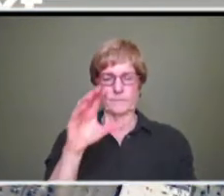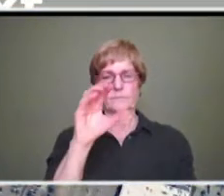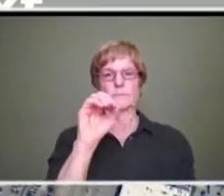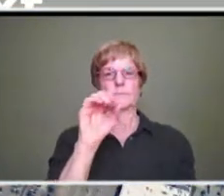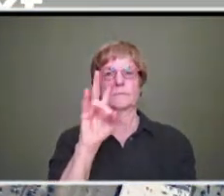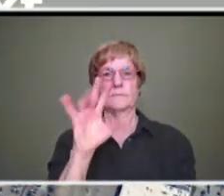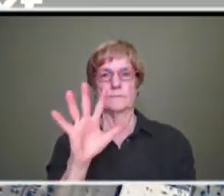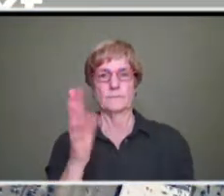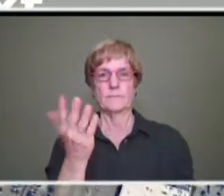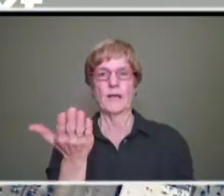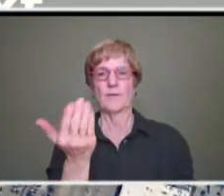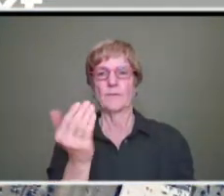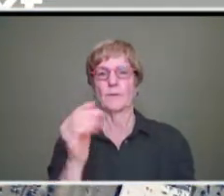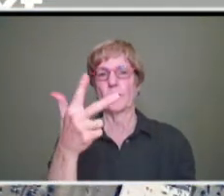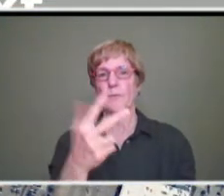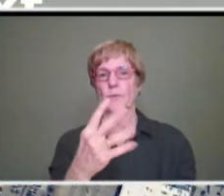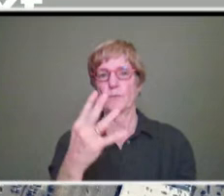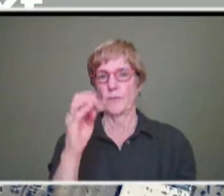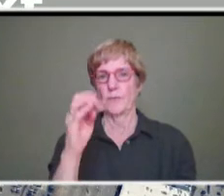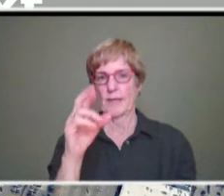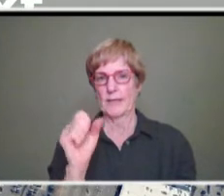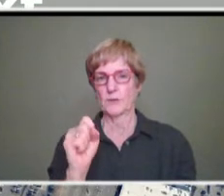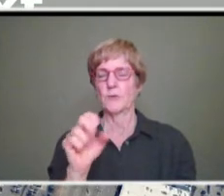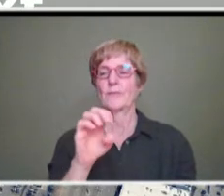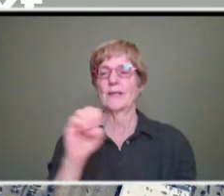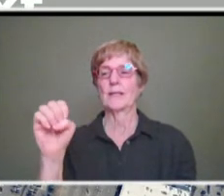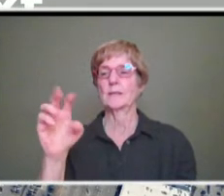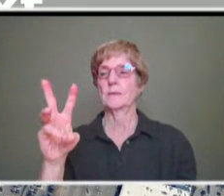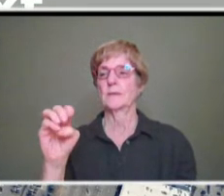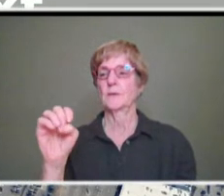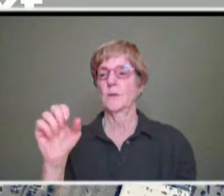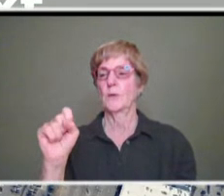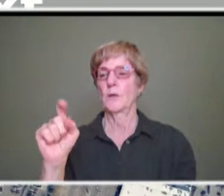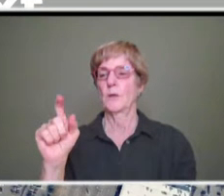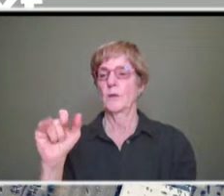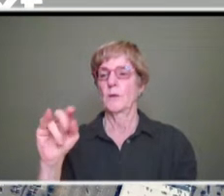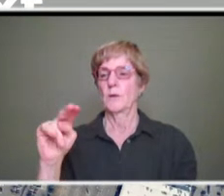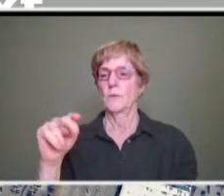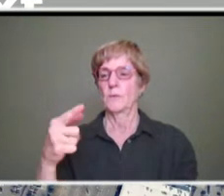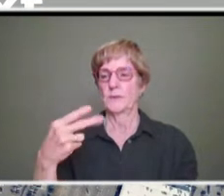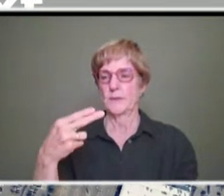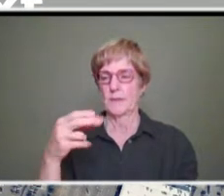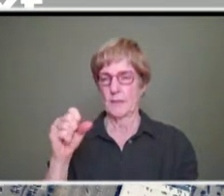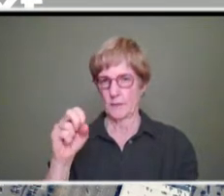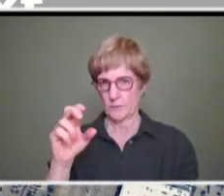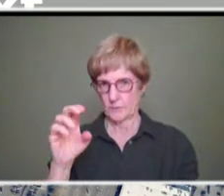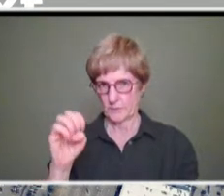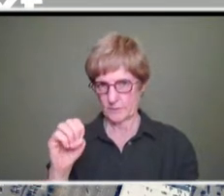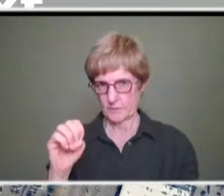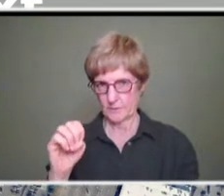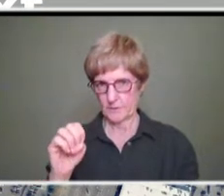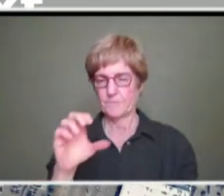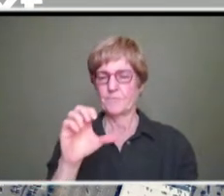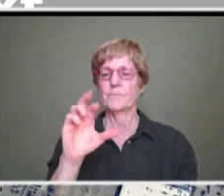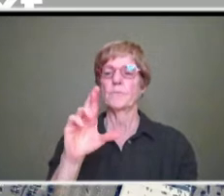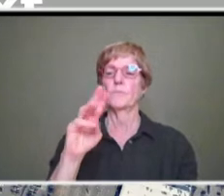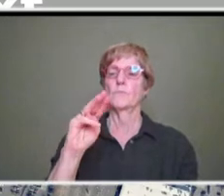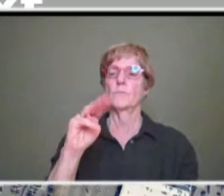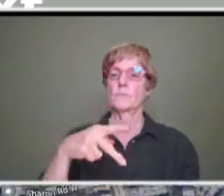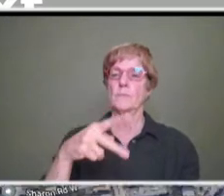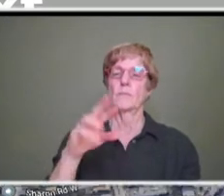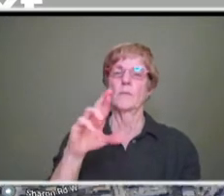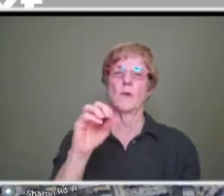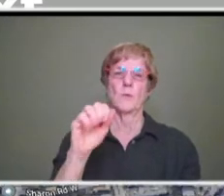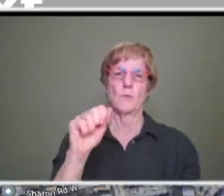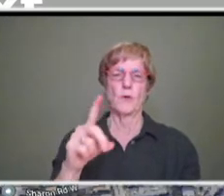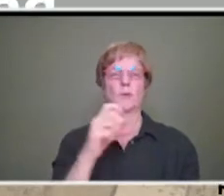15 and three quarter Acres off East to Westinghouse Crafters Lane uh just to the west of crump Road uh and South